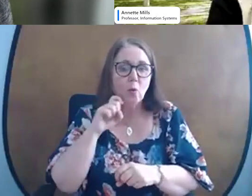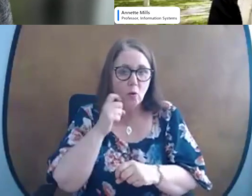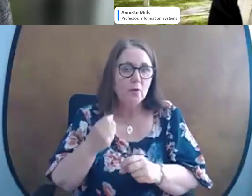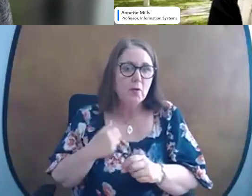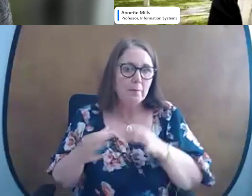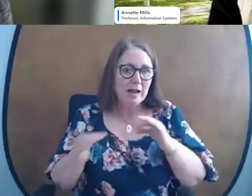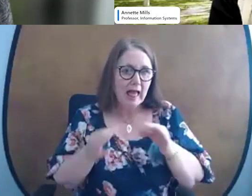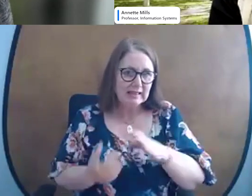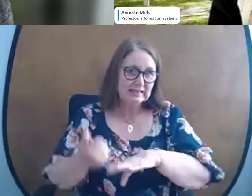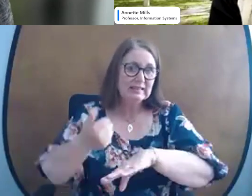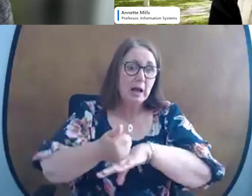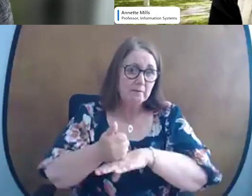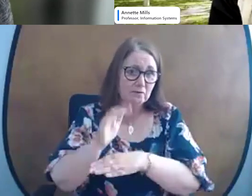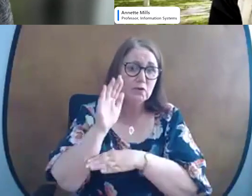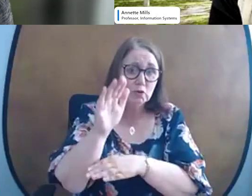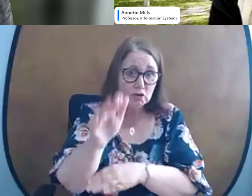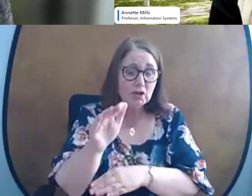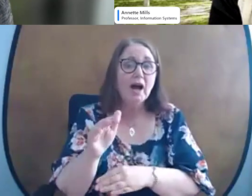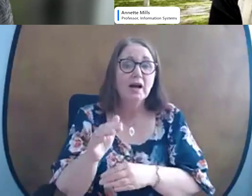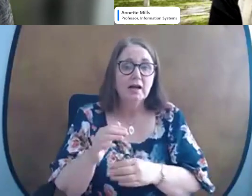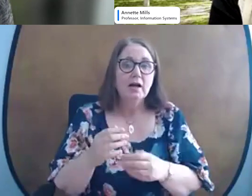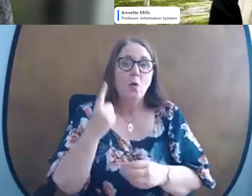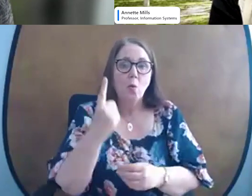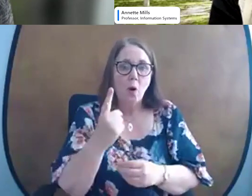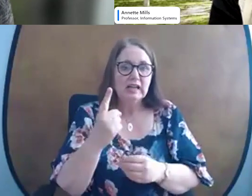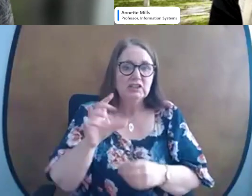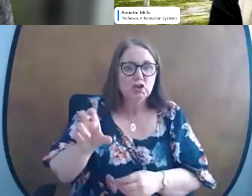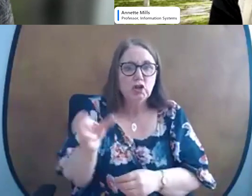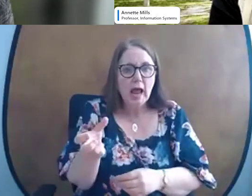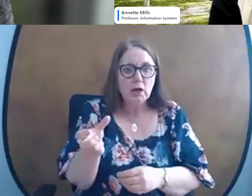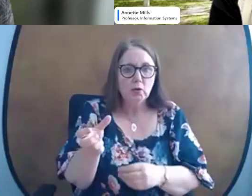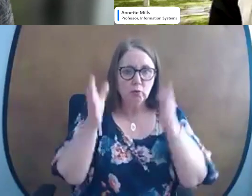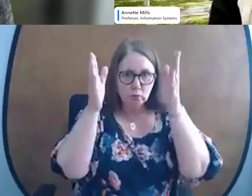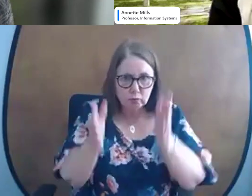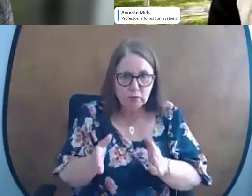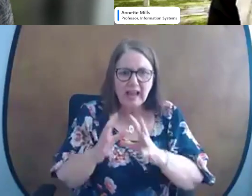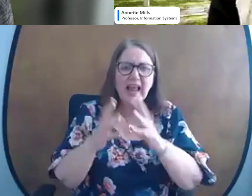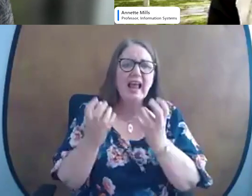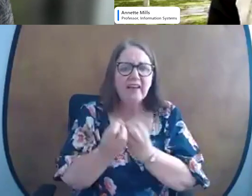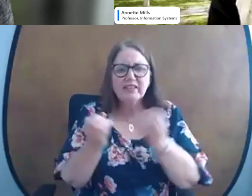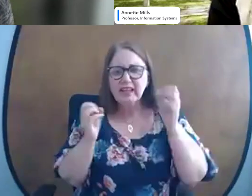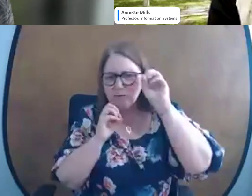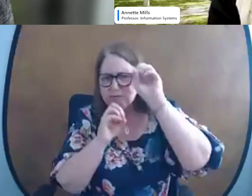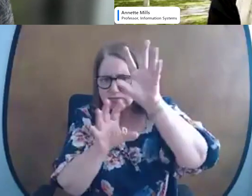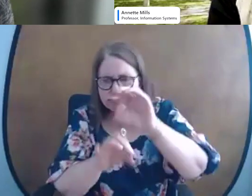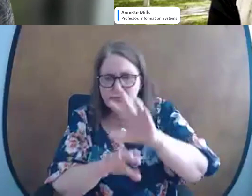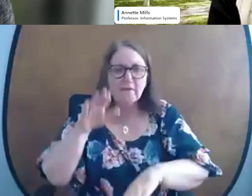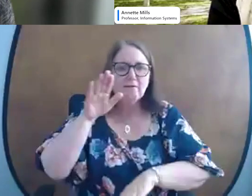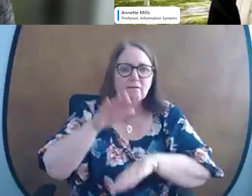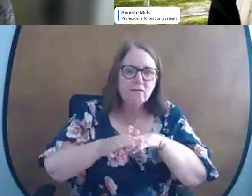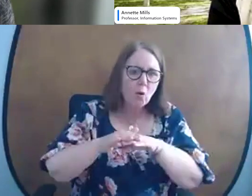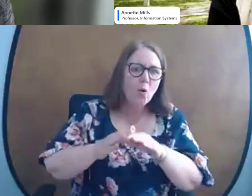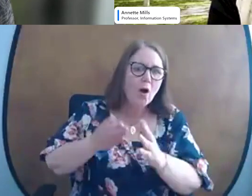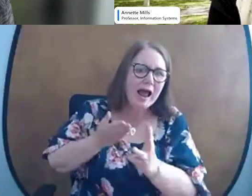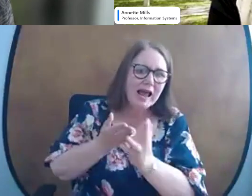difficult to have interpreters on screen. We are lobbying to have captioning and interpreters so that we can